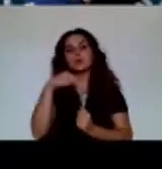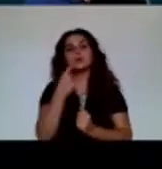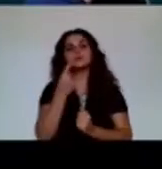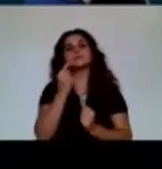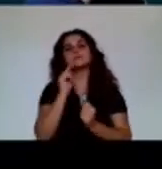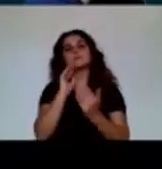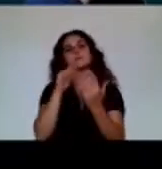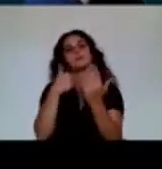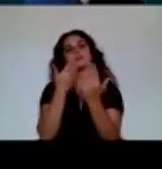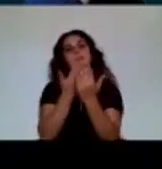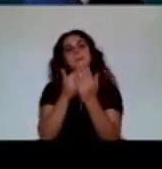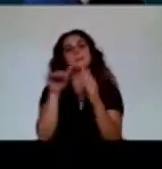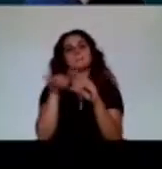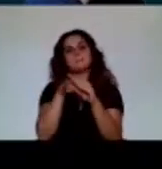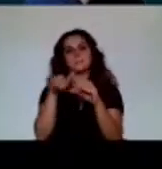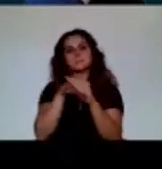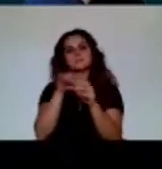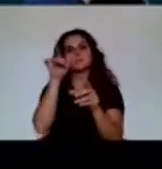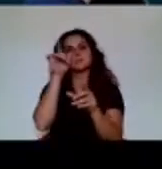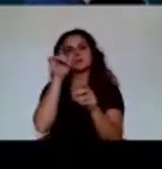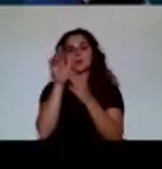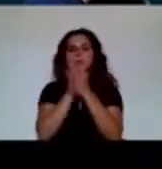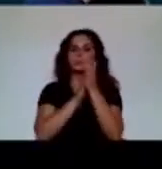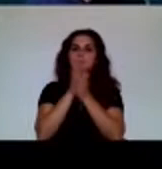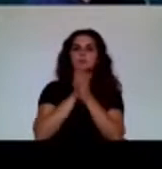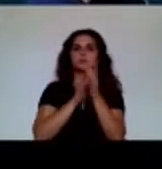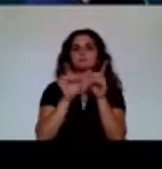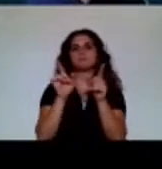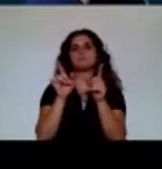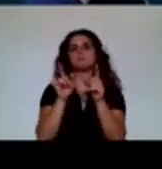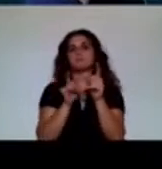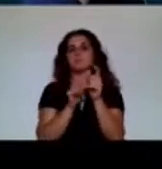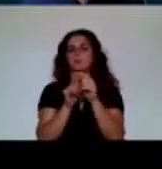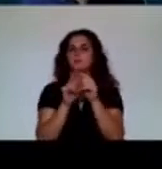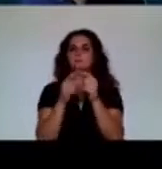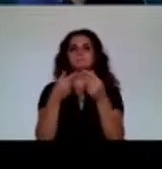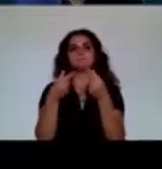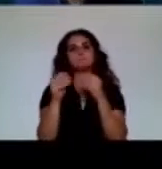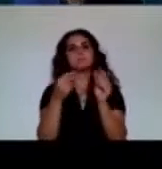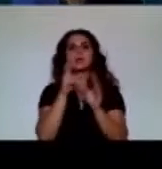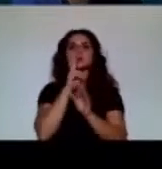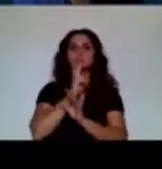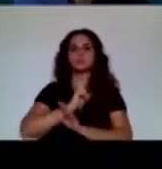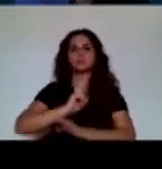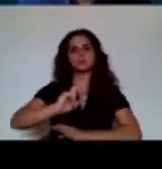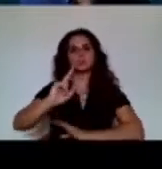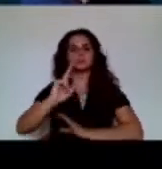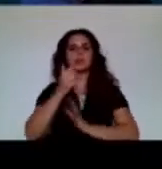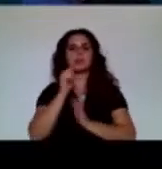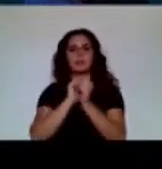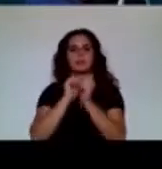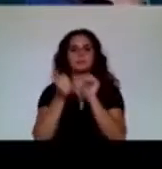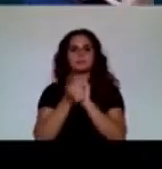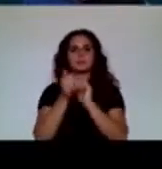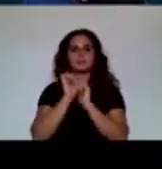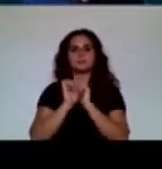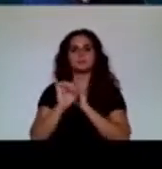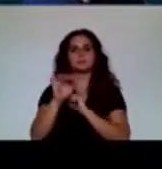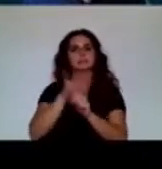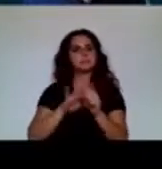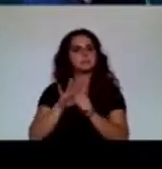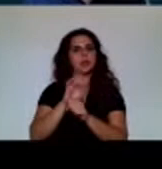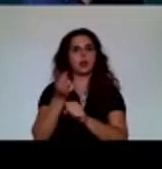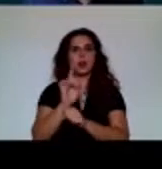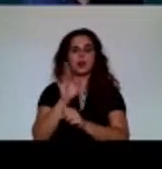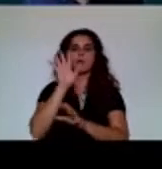gave participants the opportunity to manage their explicit answers, right? Not the case when we were